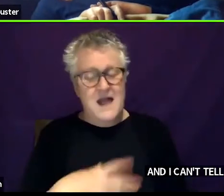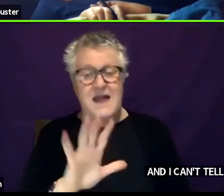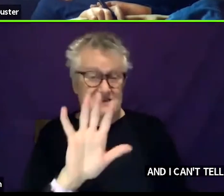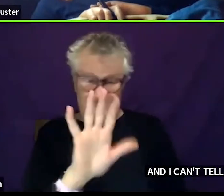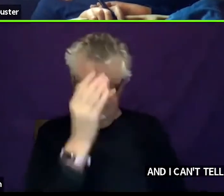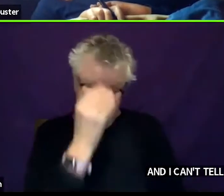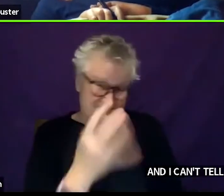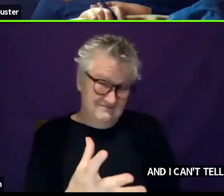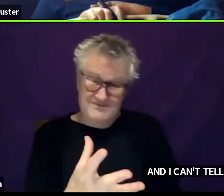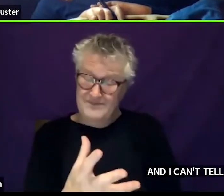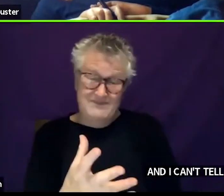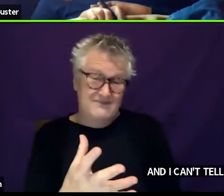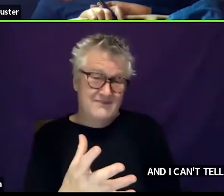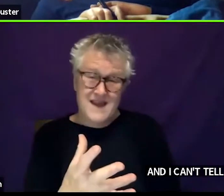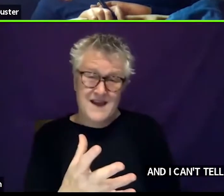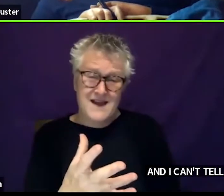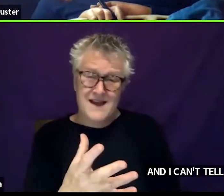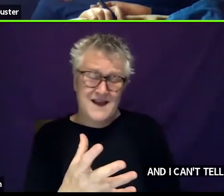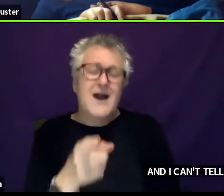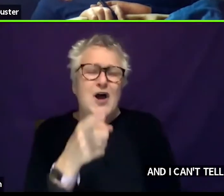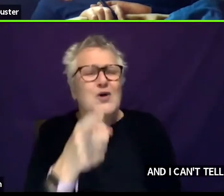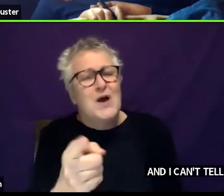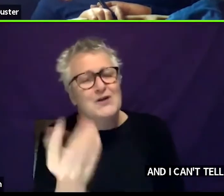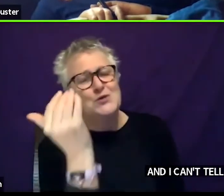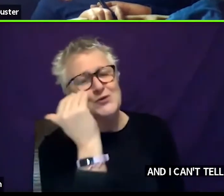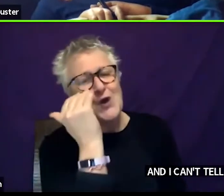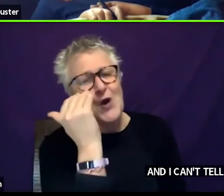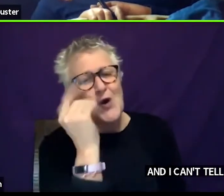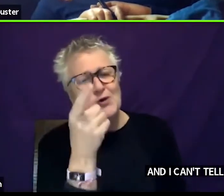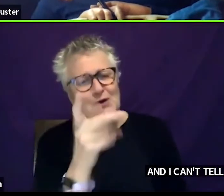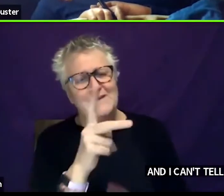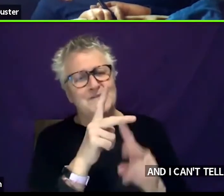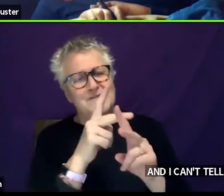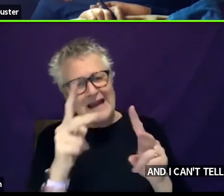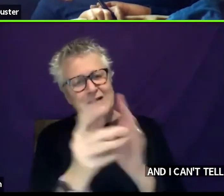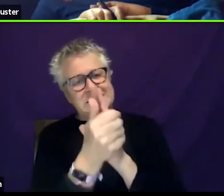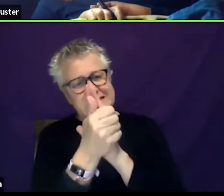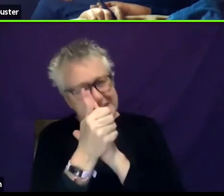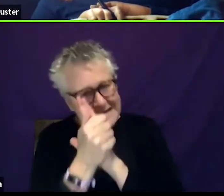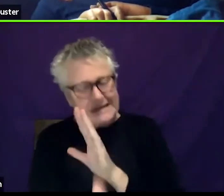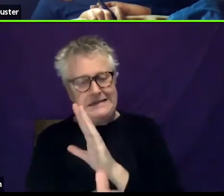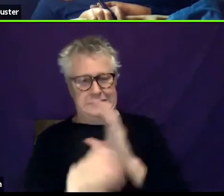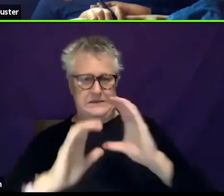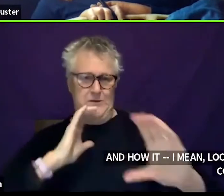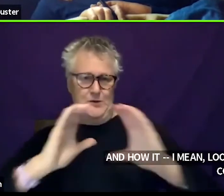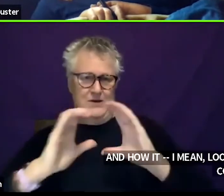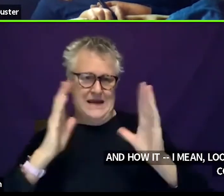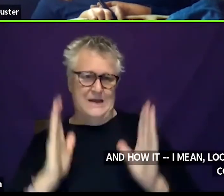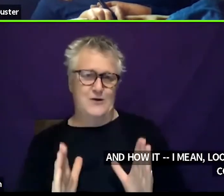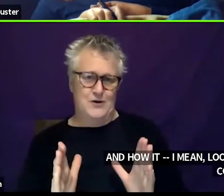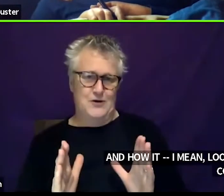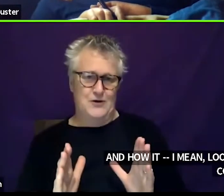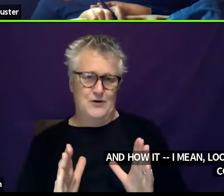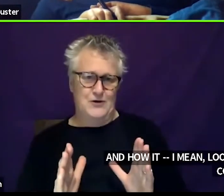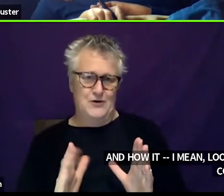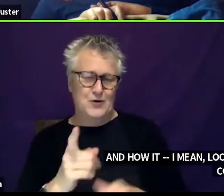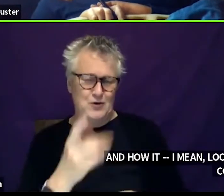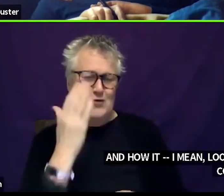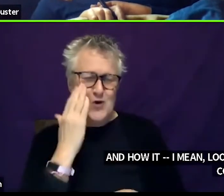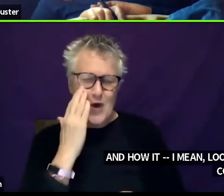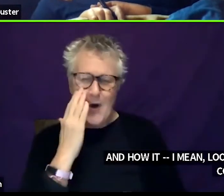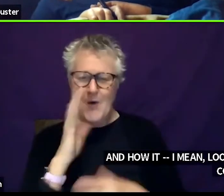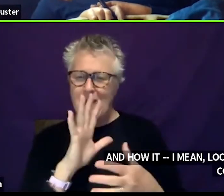I mean, well, you know, you're a very skilled communicator. You know how words pull people